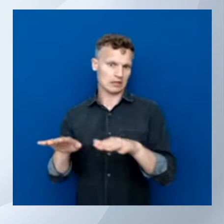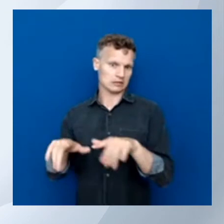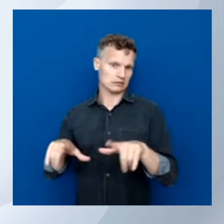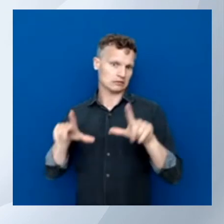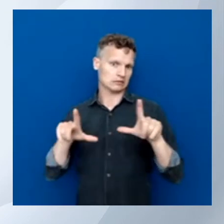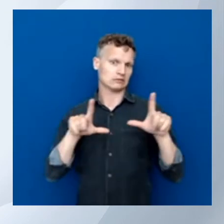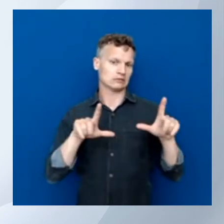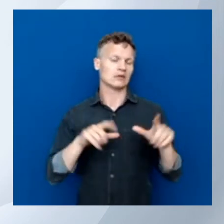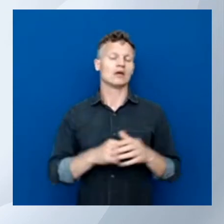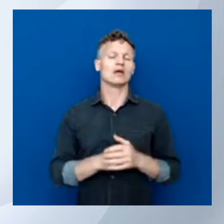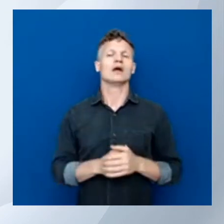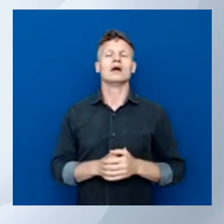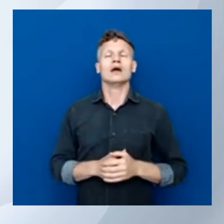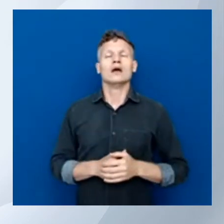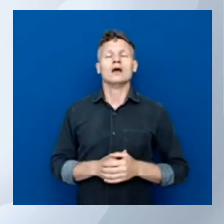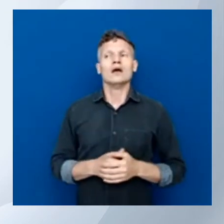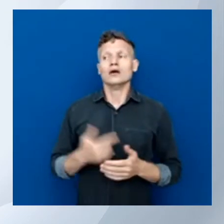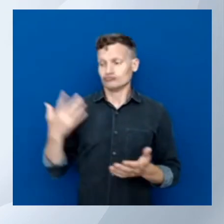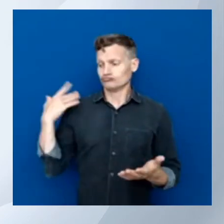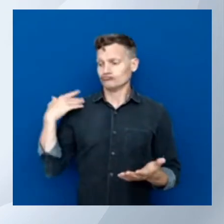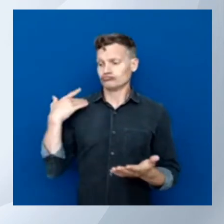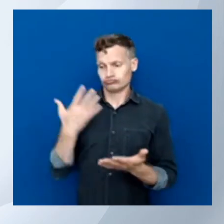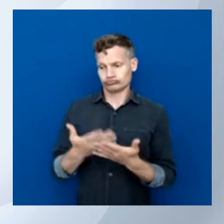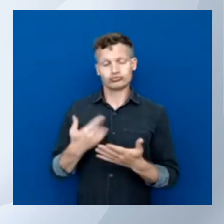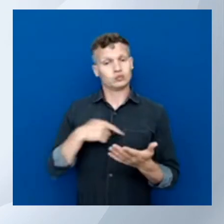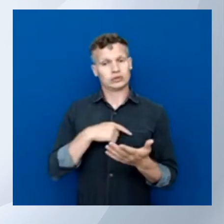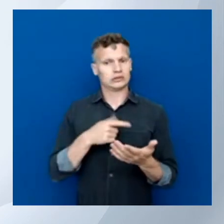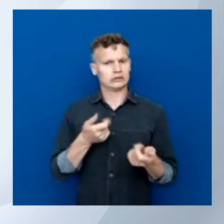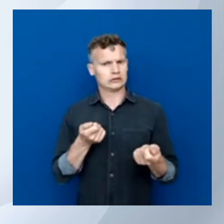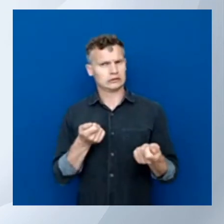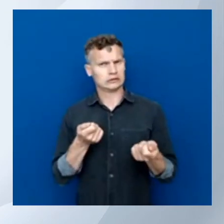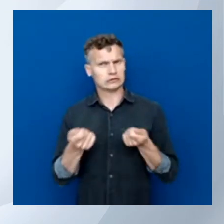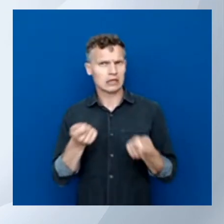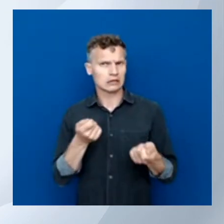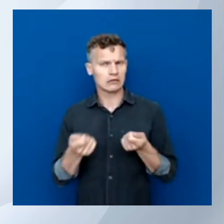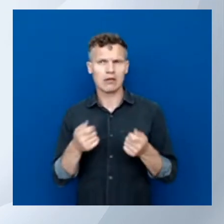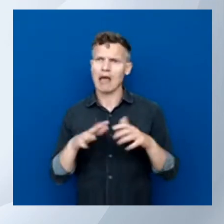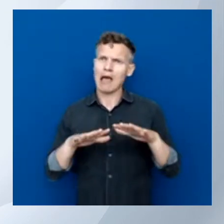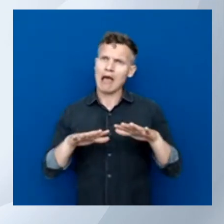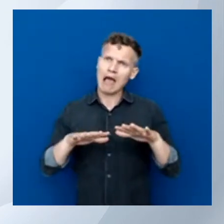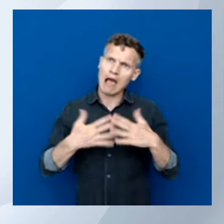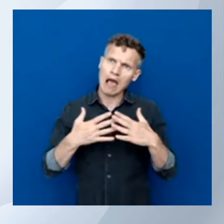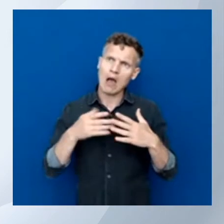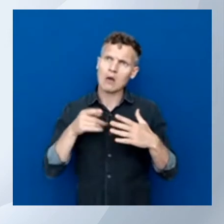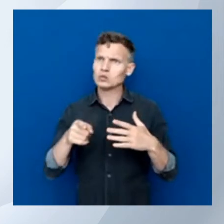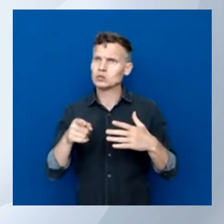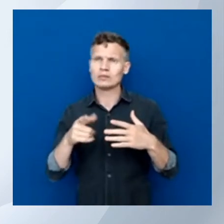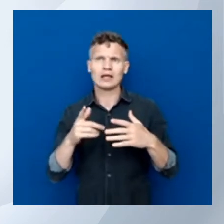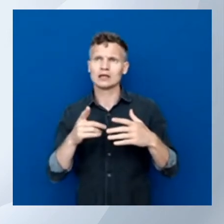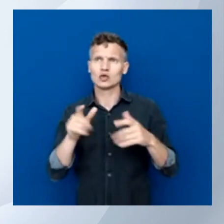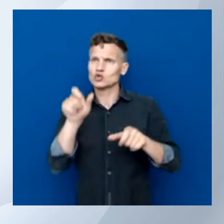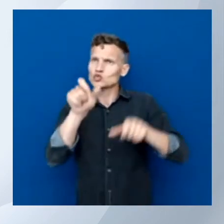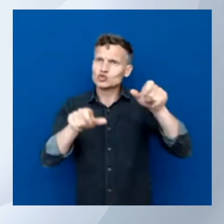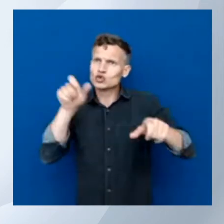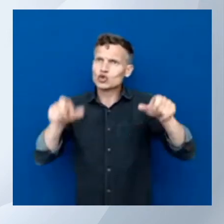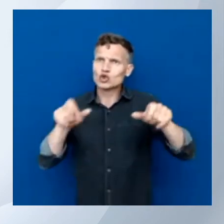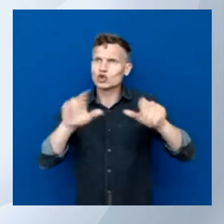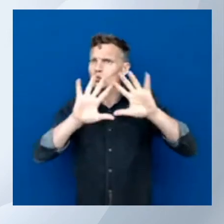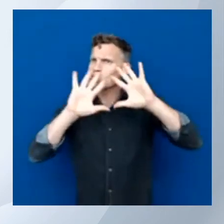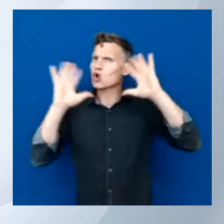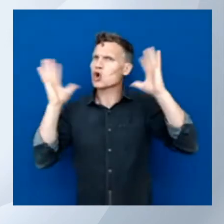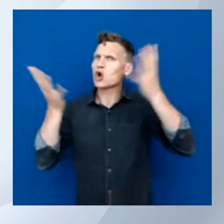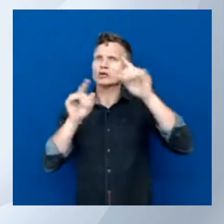for how you would deploy, how would you route users and handle your application at